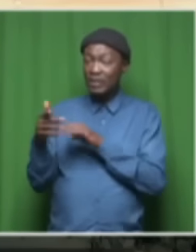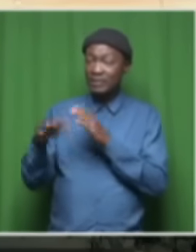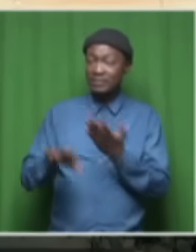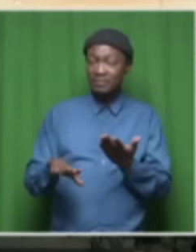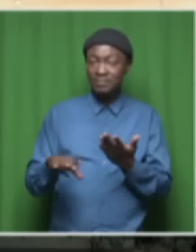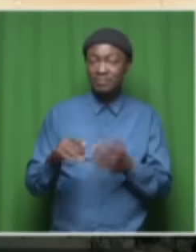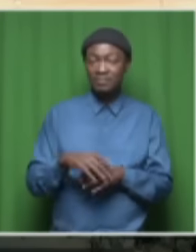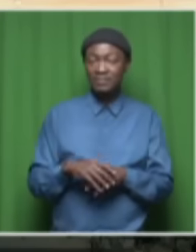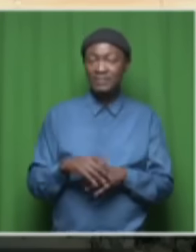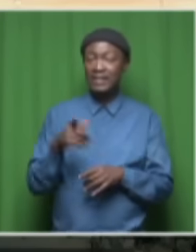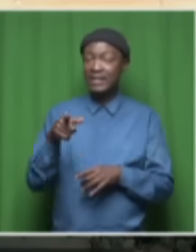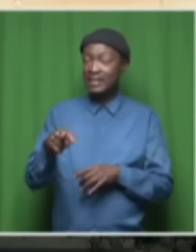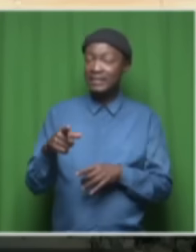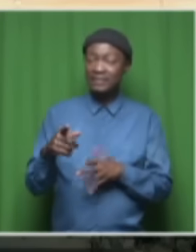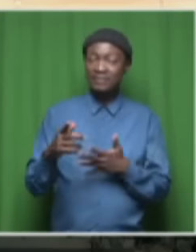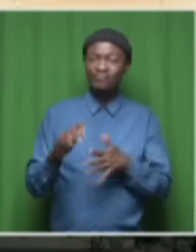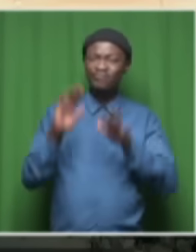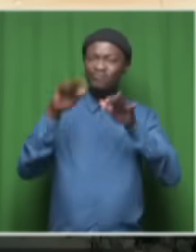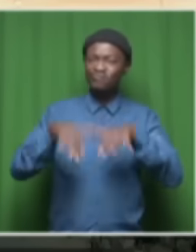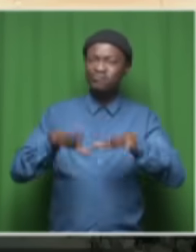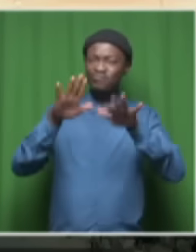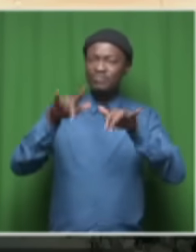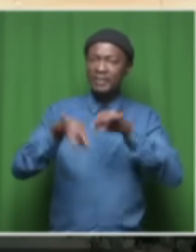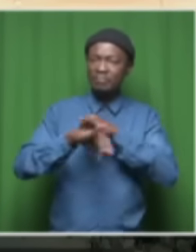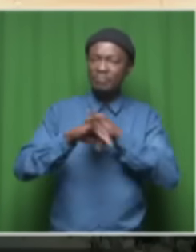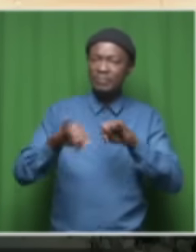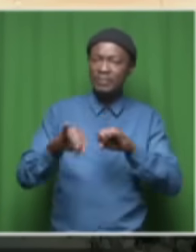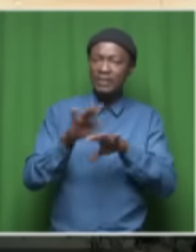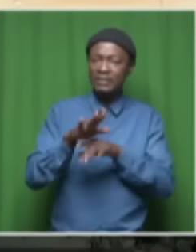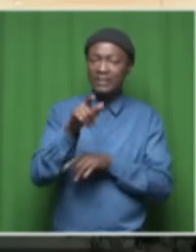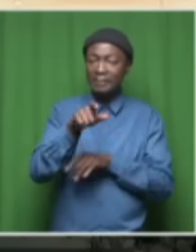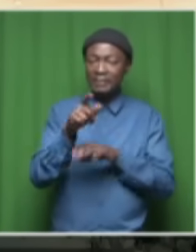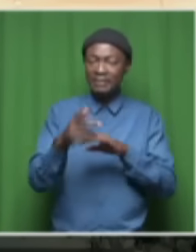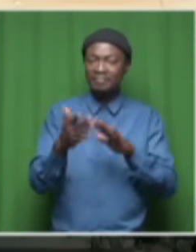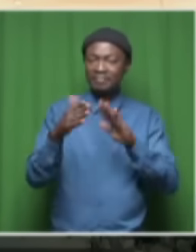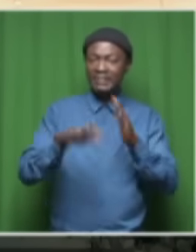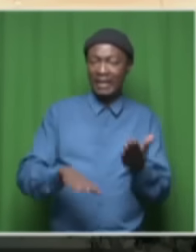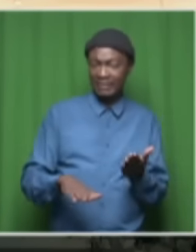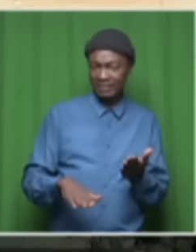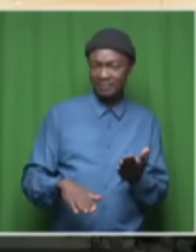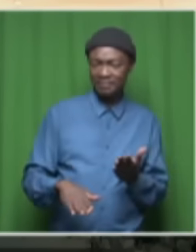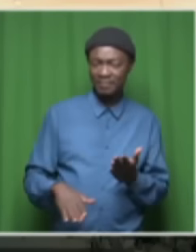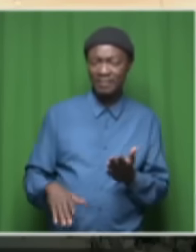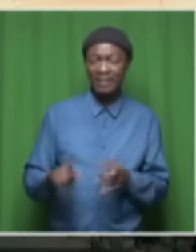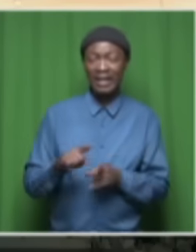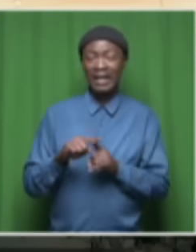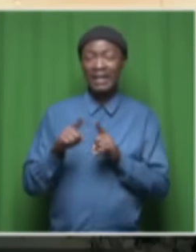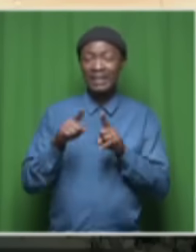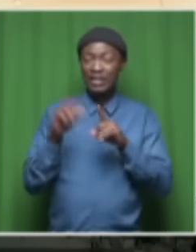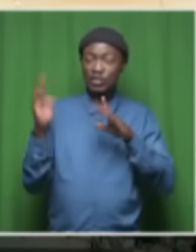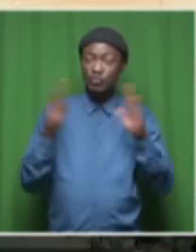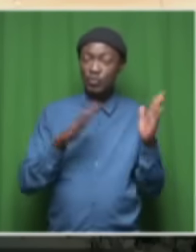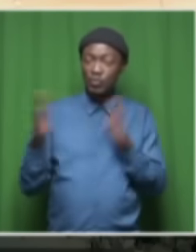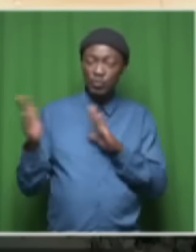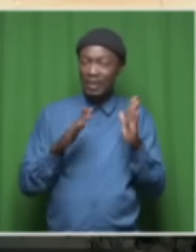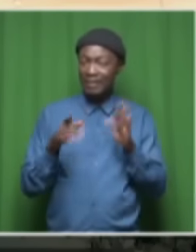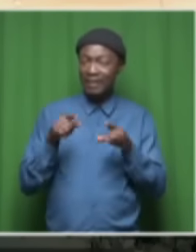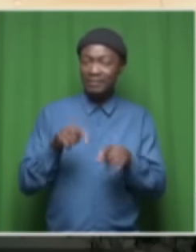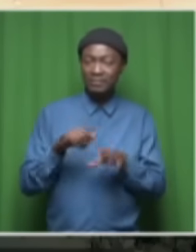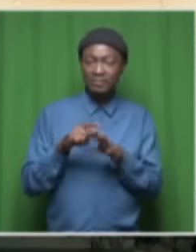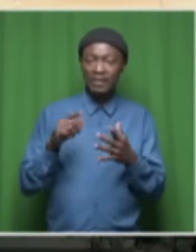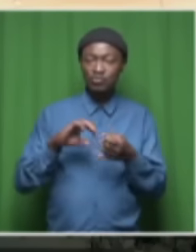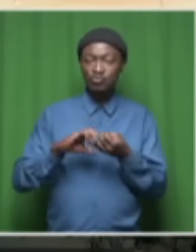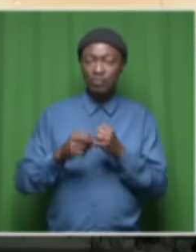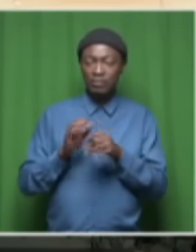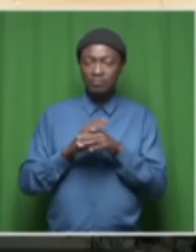spring tides that were much more vicious than one would ever have expected, and these weather conditions obviously hampering